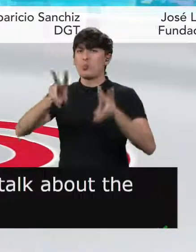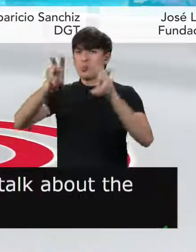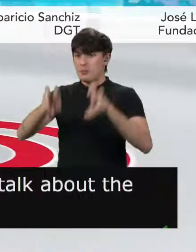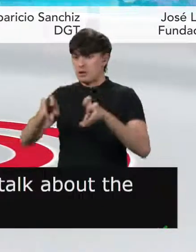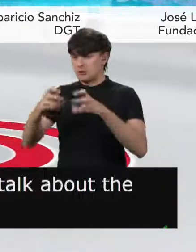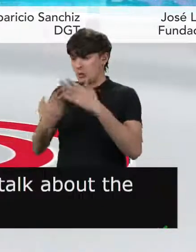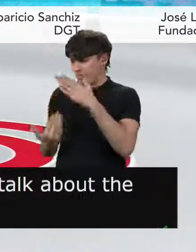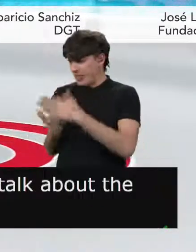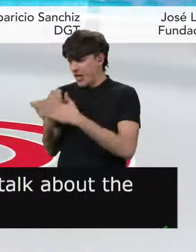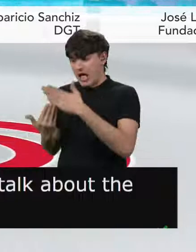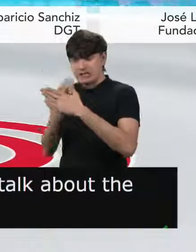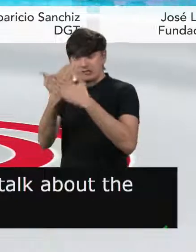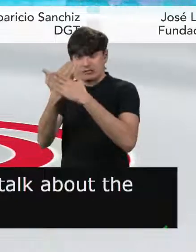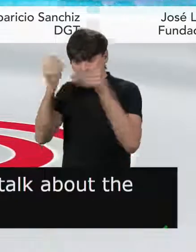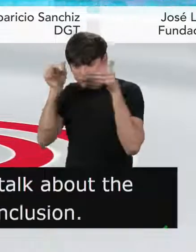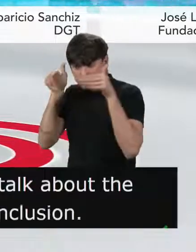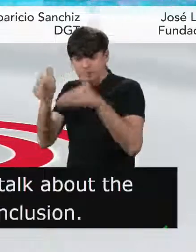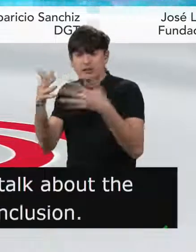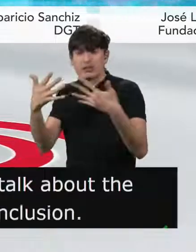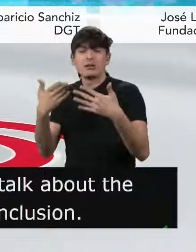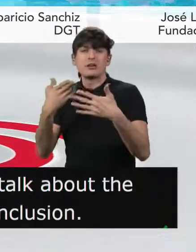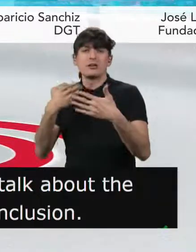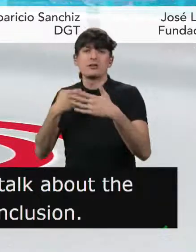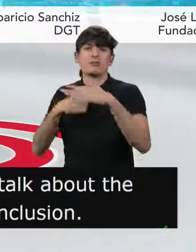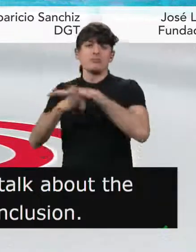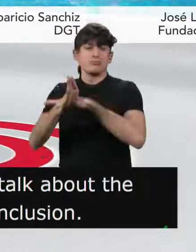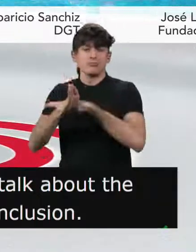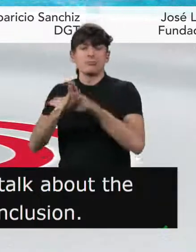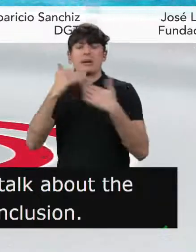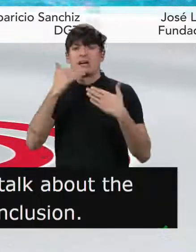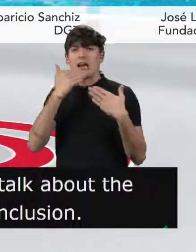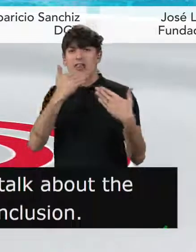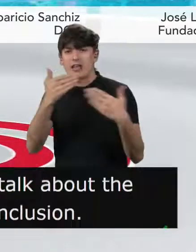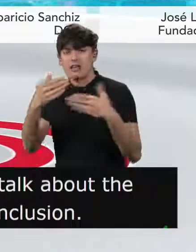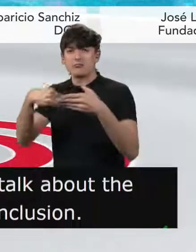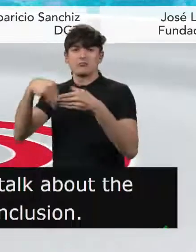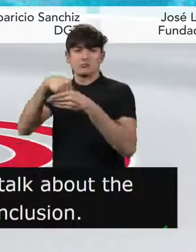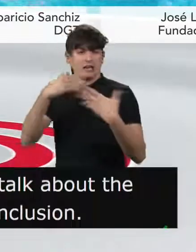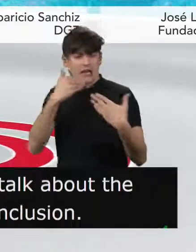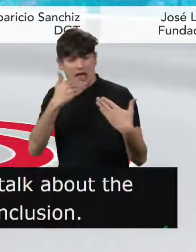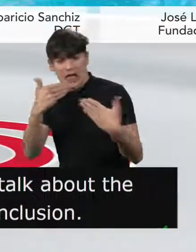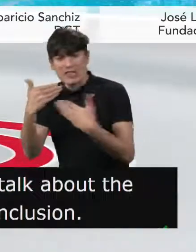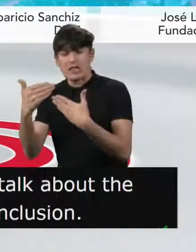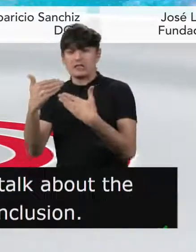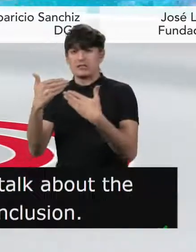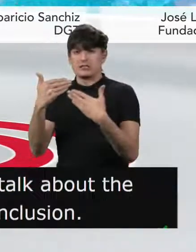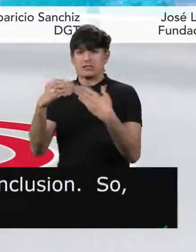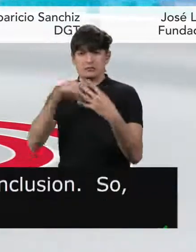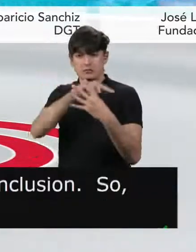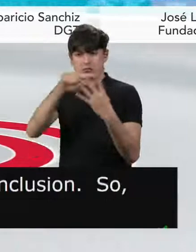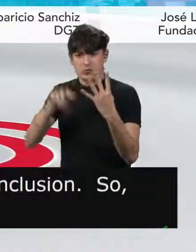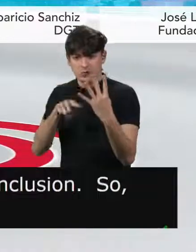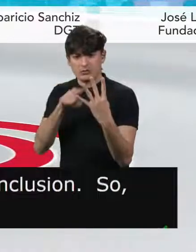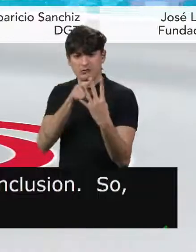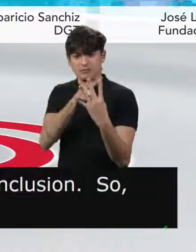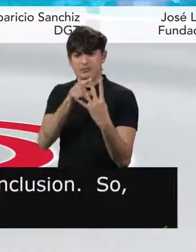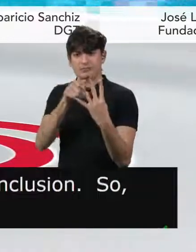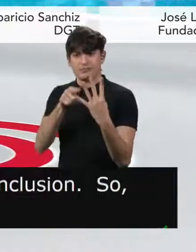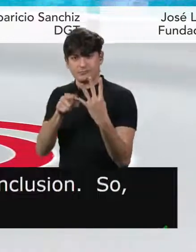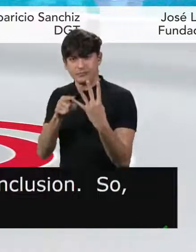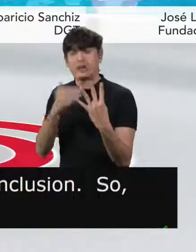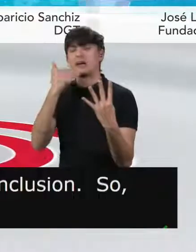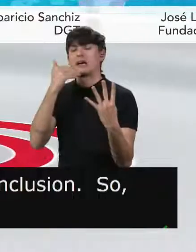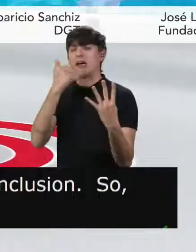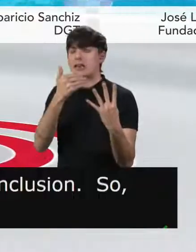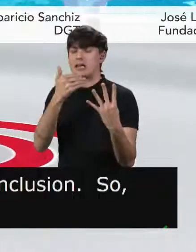inclusion. So thanks, Alvaro, Maria Jose, Victor, and Jose Luis. Thanks to all of you for being with